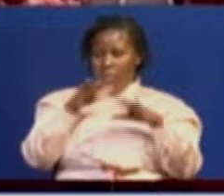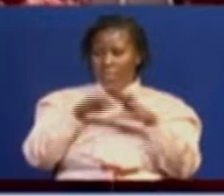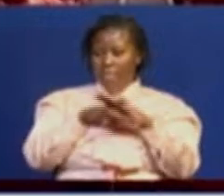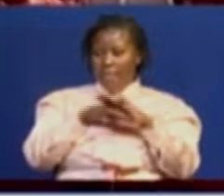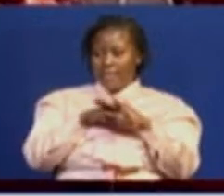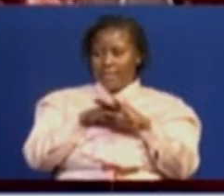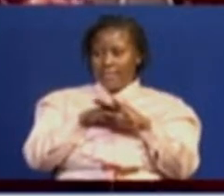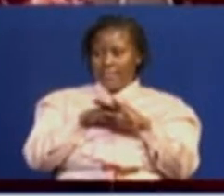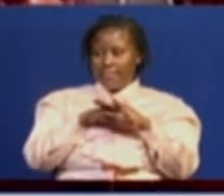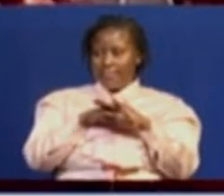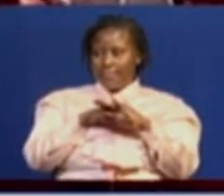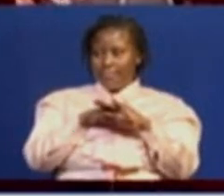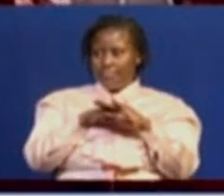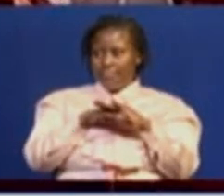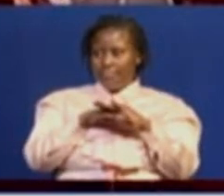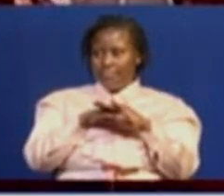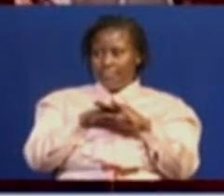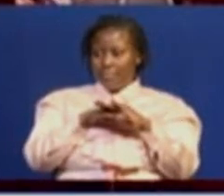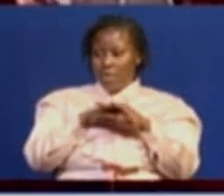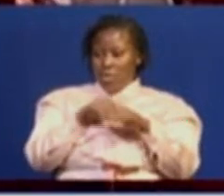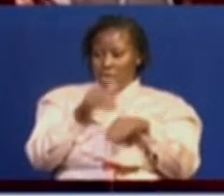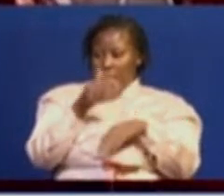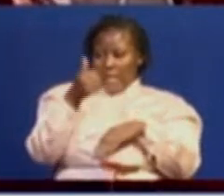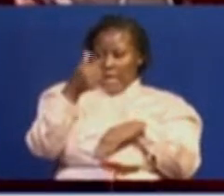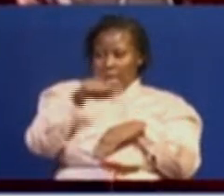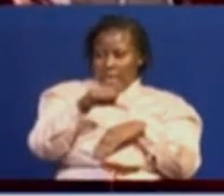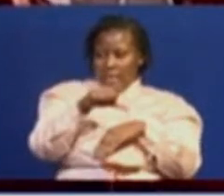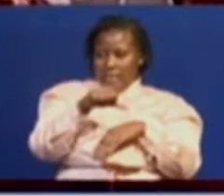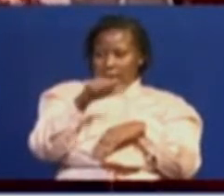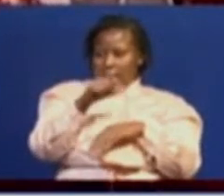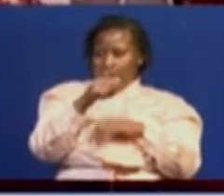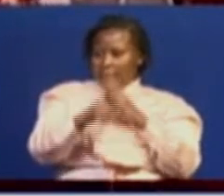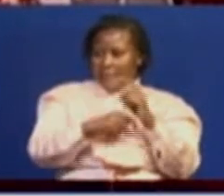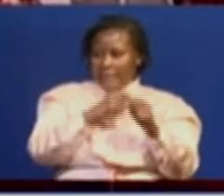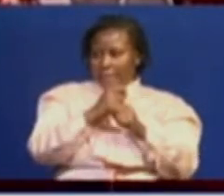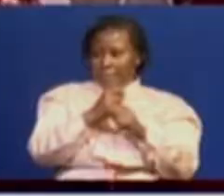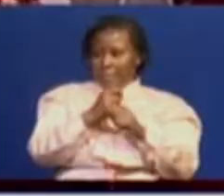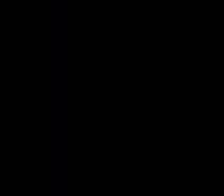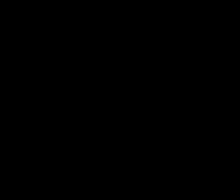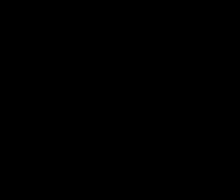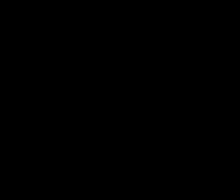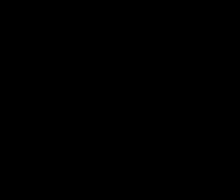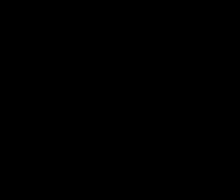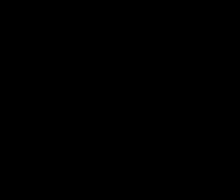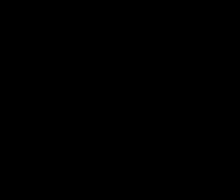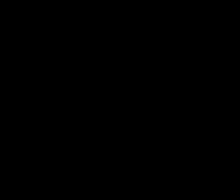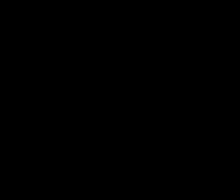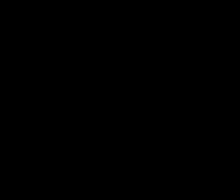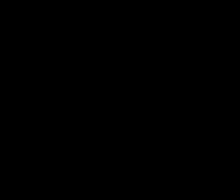members. Was there any type of inducement from any